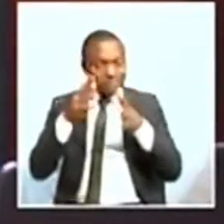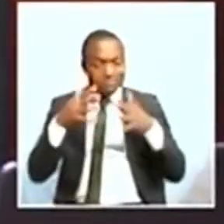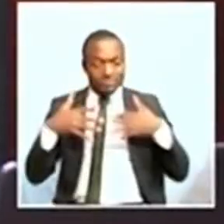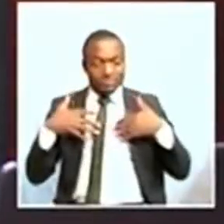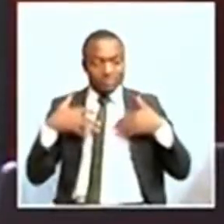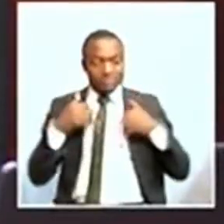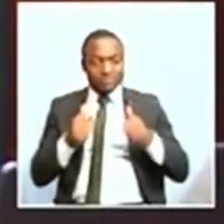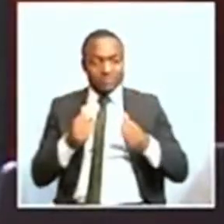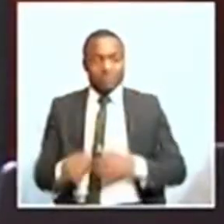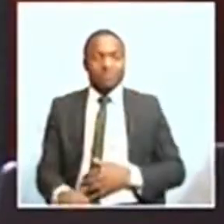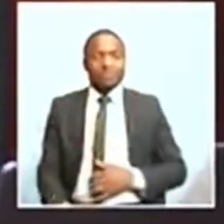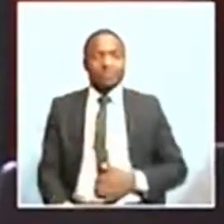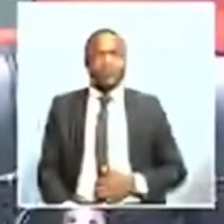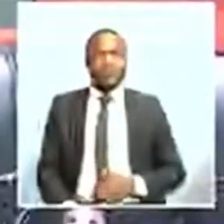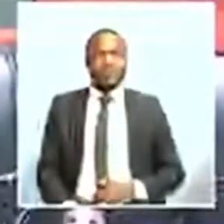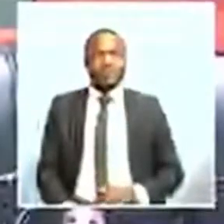Health.